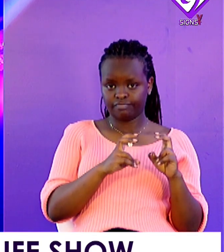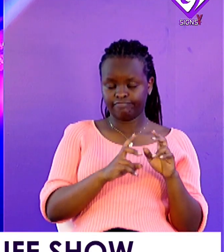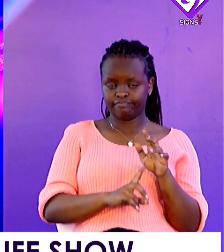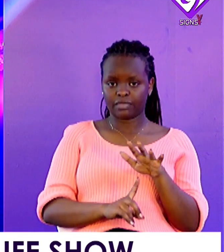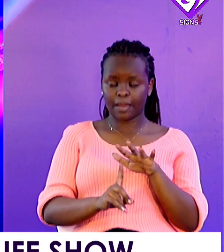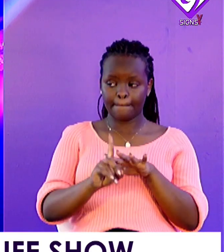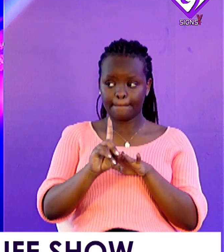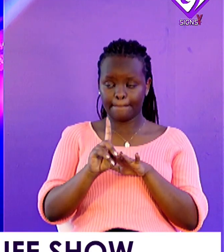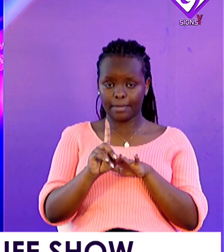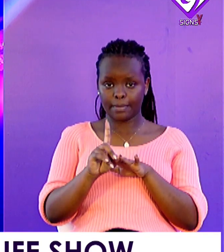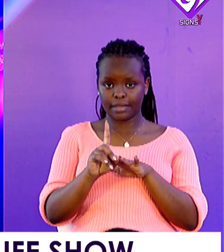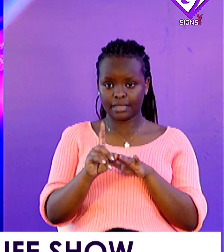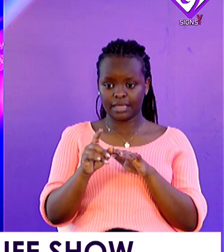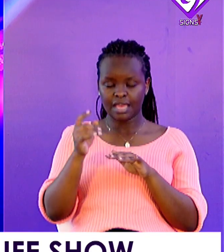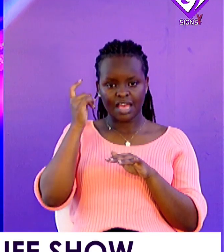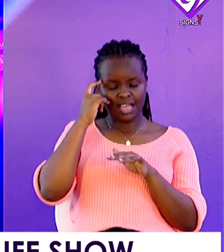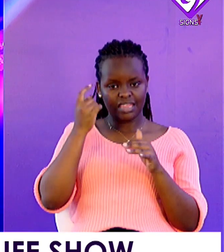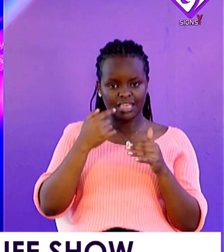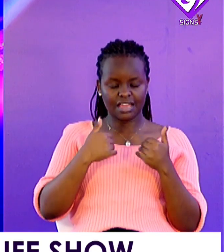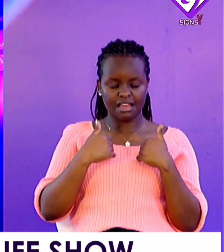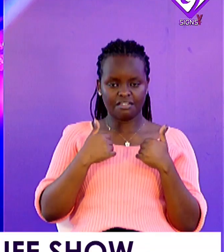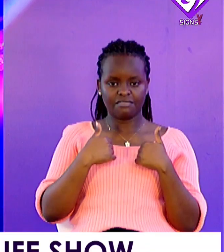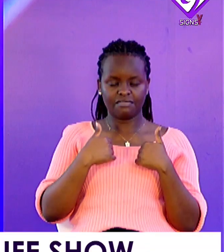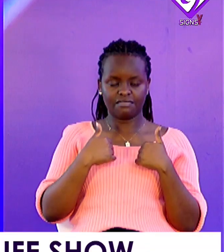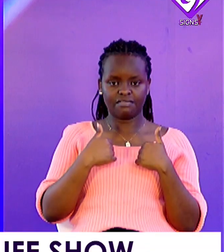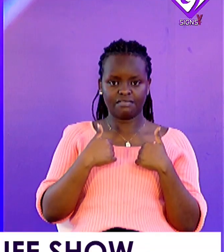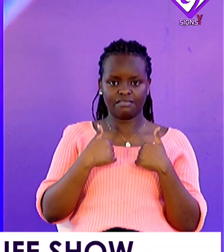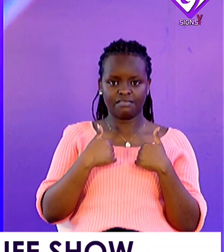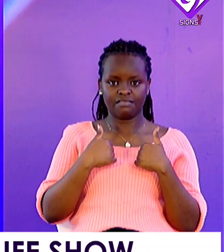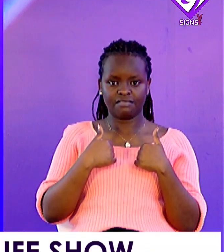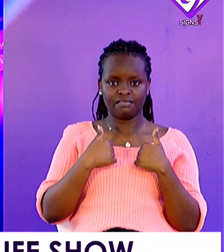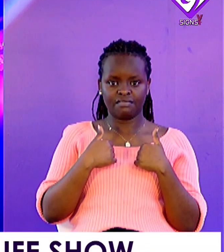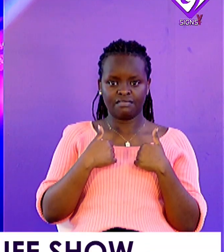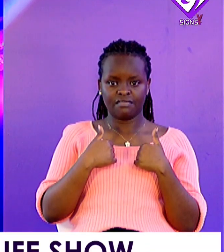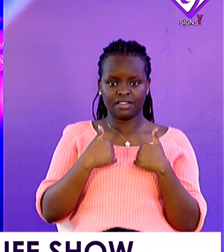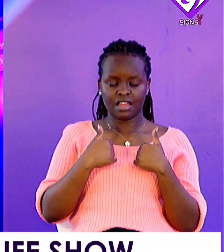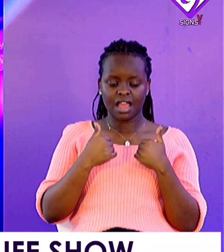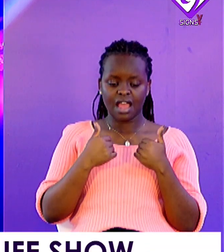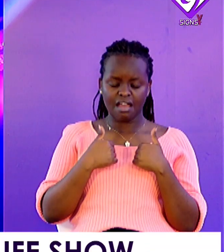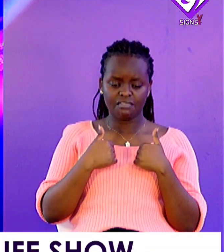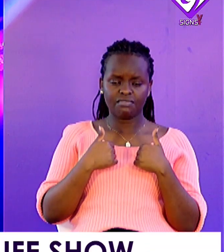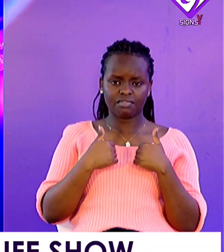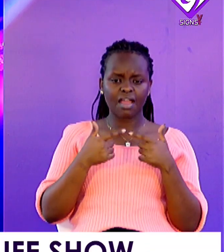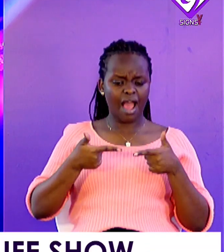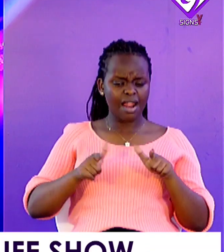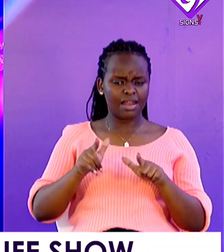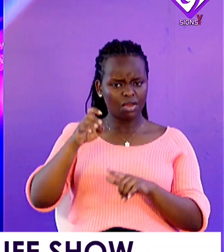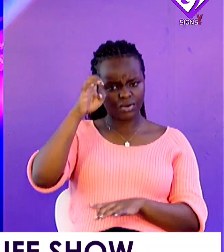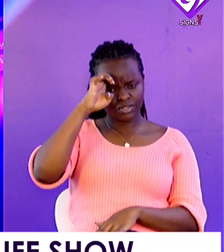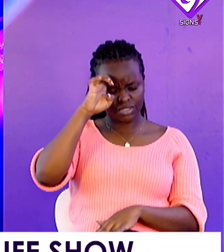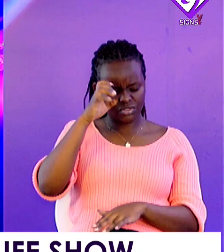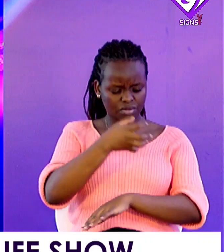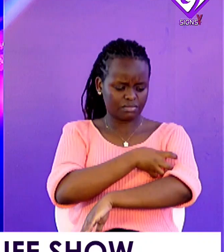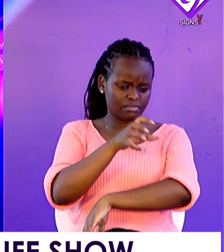up, yeah. I think there is room. We are about to wind up. There is room for education, or to be empowered, whether